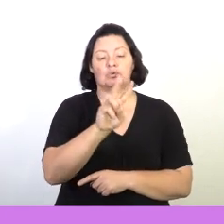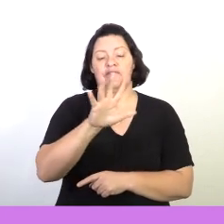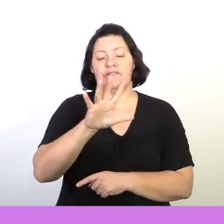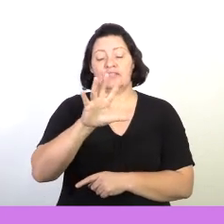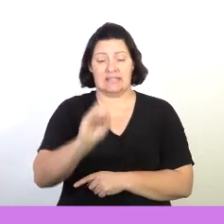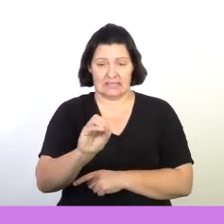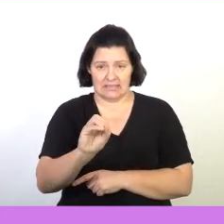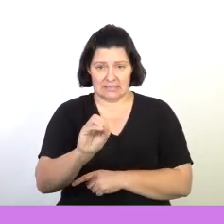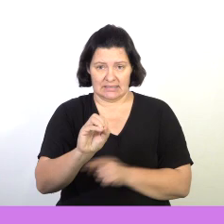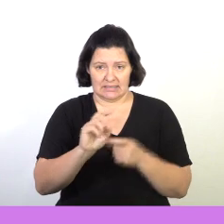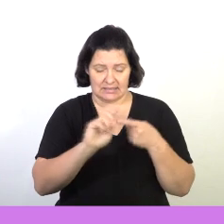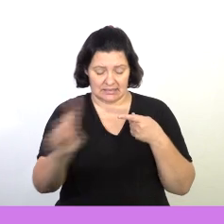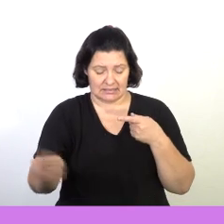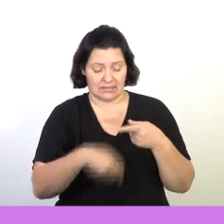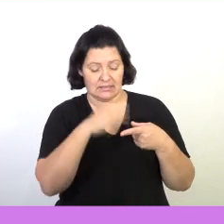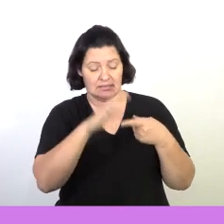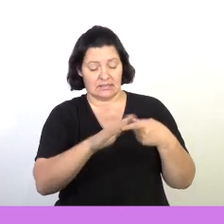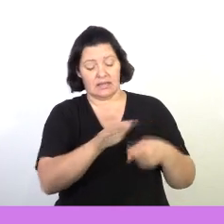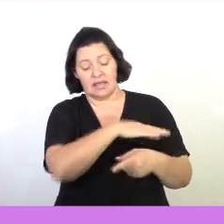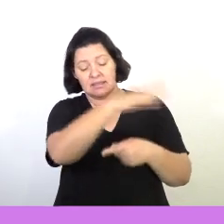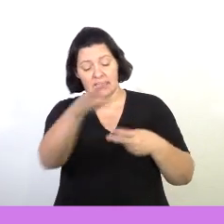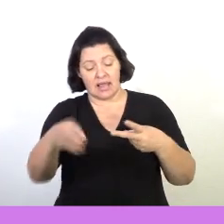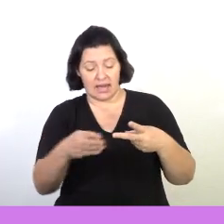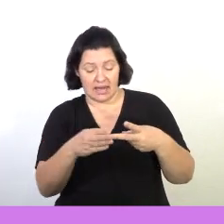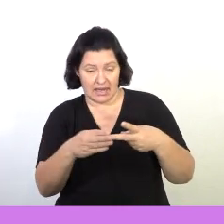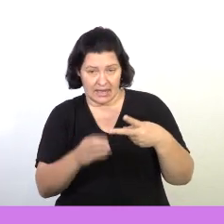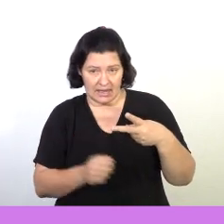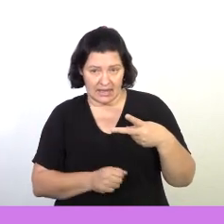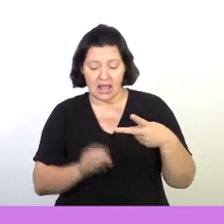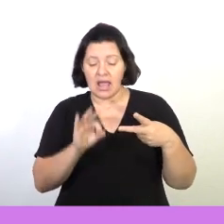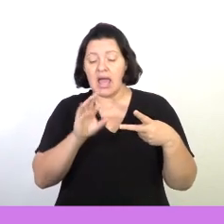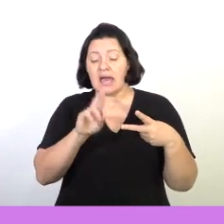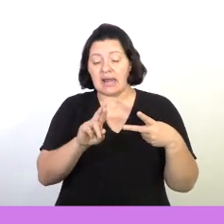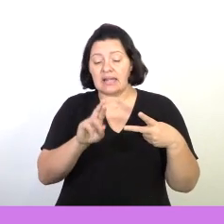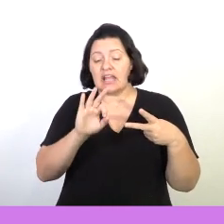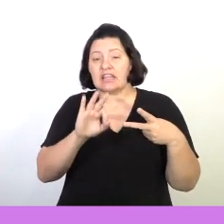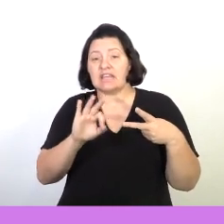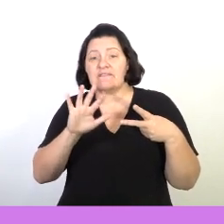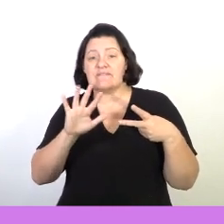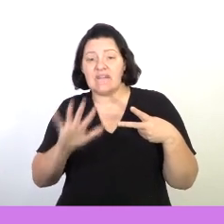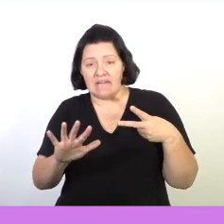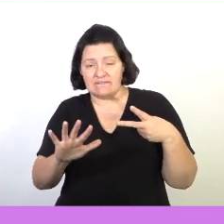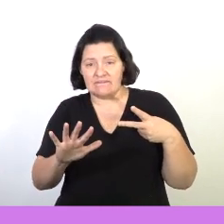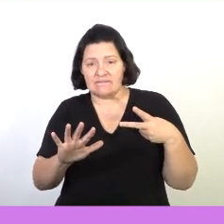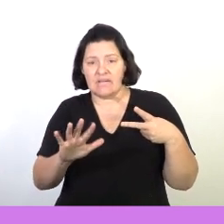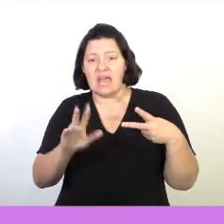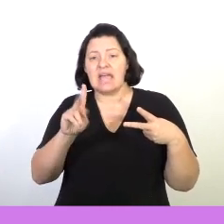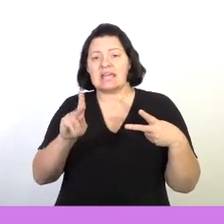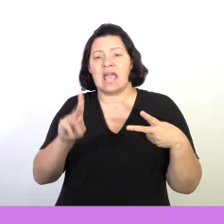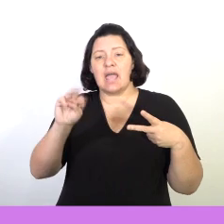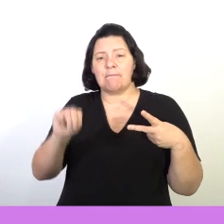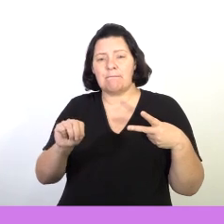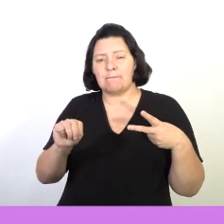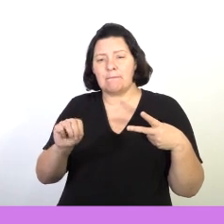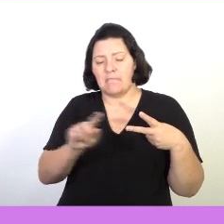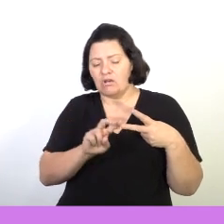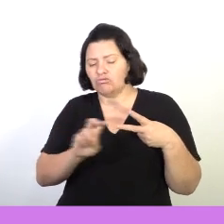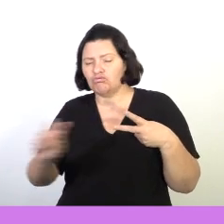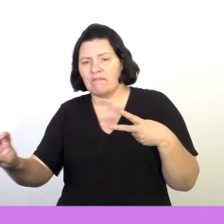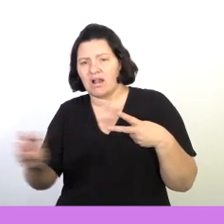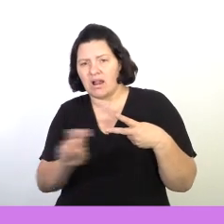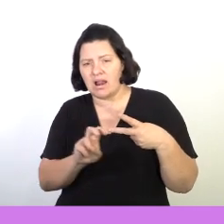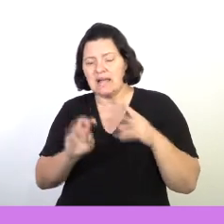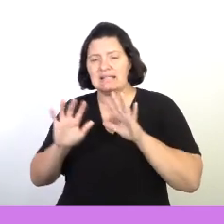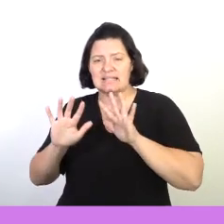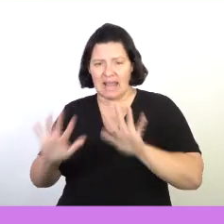is 250. Then we're going to add 35 rand for kilometers they will